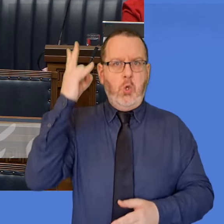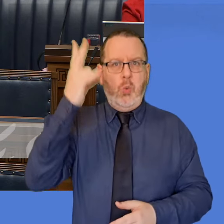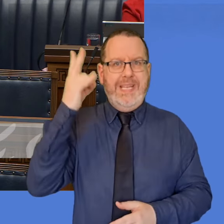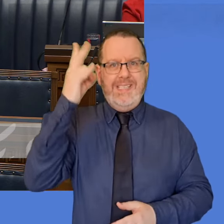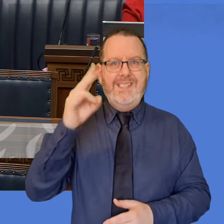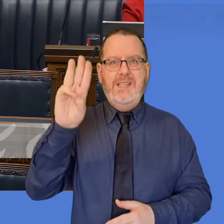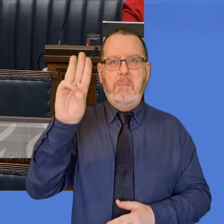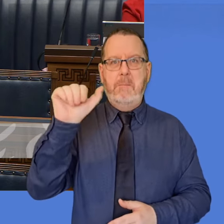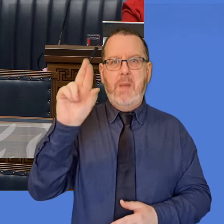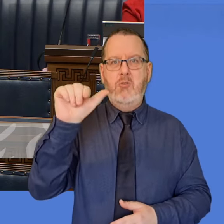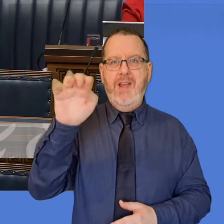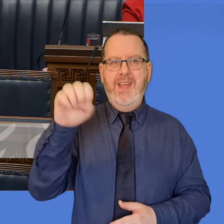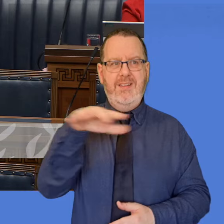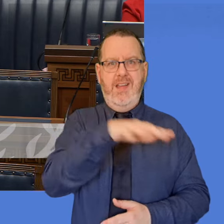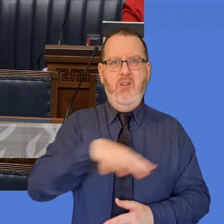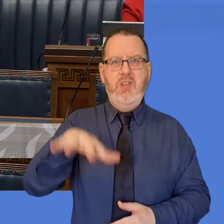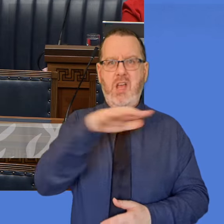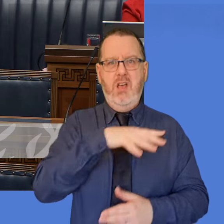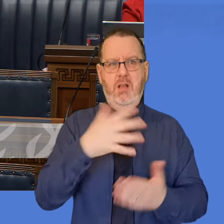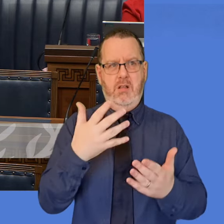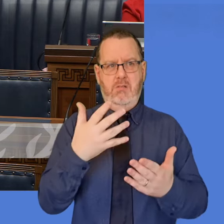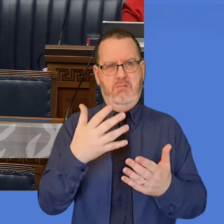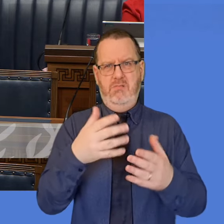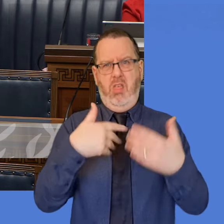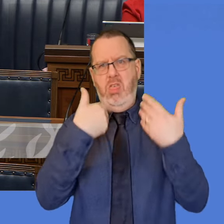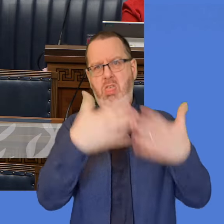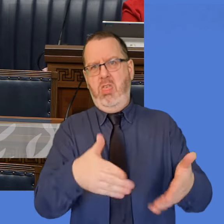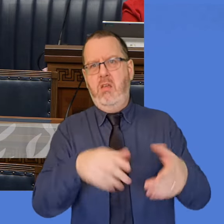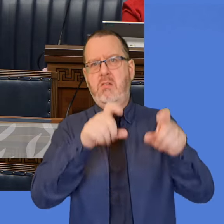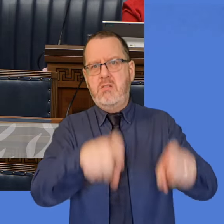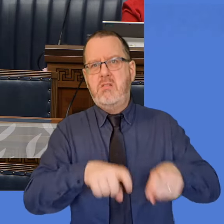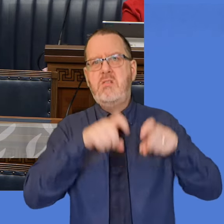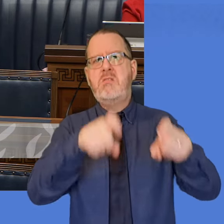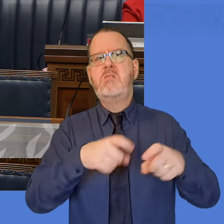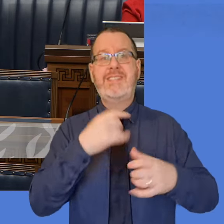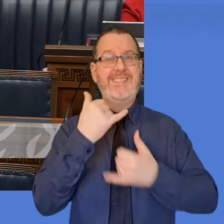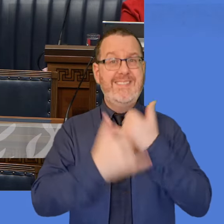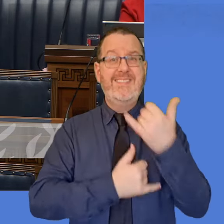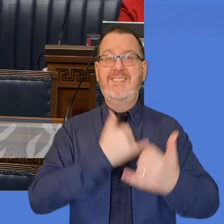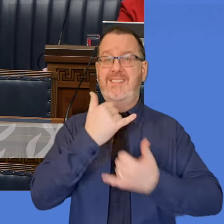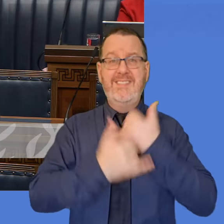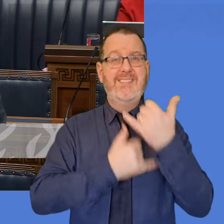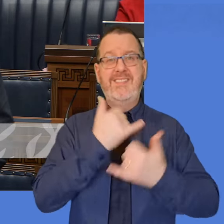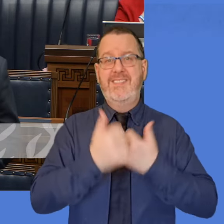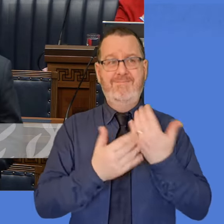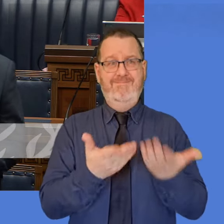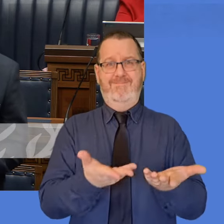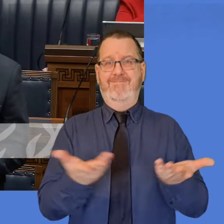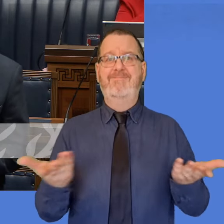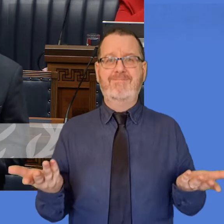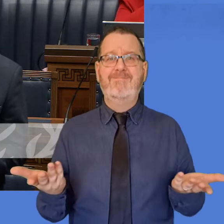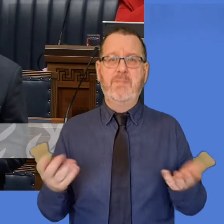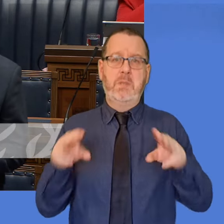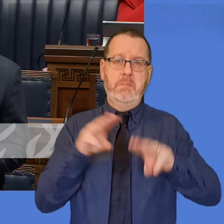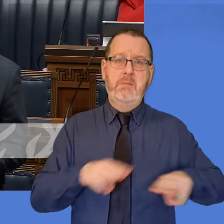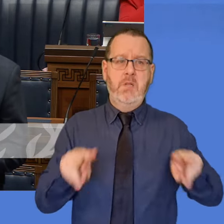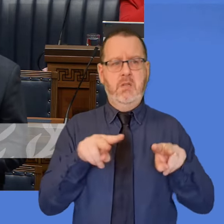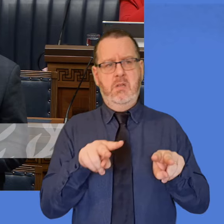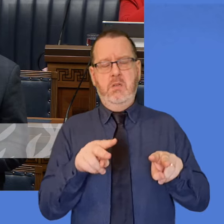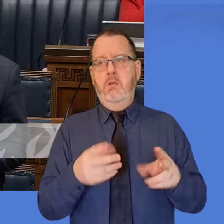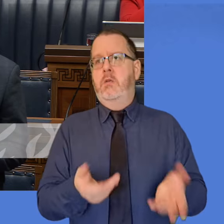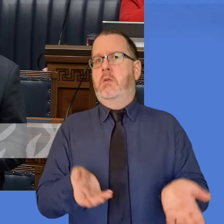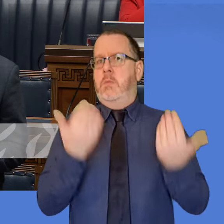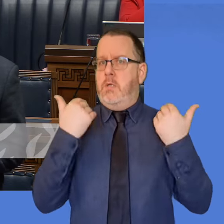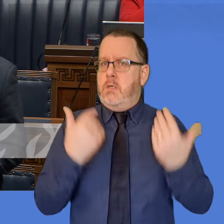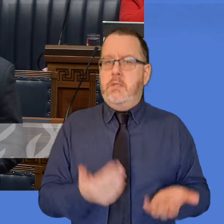This has been going on, as the members indicated, for many decades, and it is something that I know people in the area have wanted